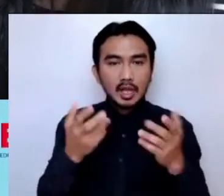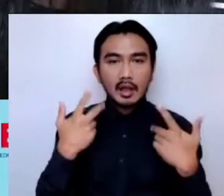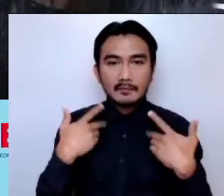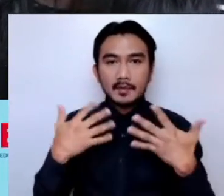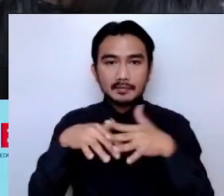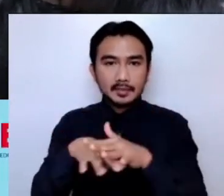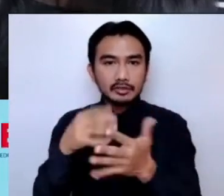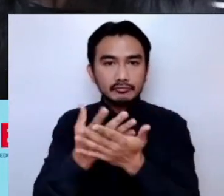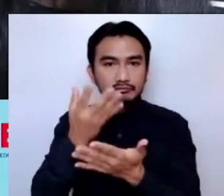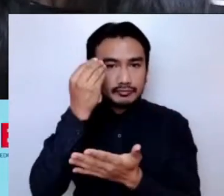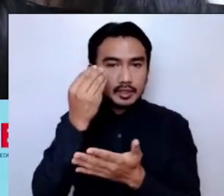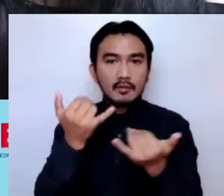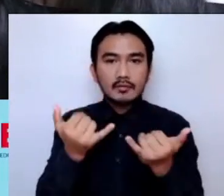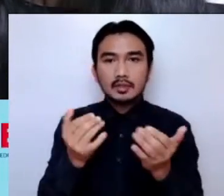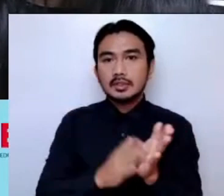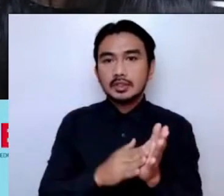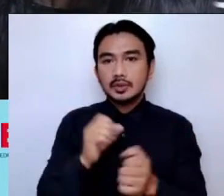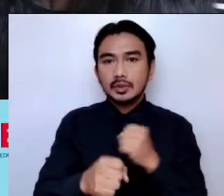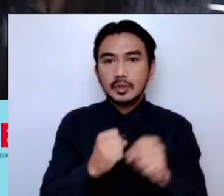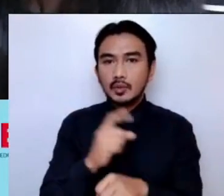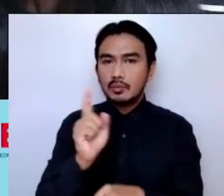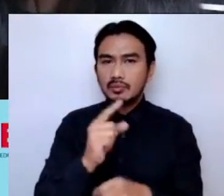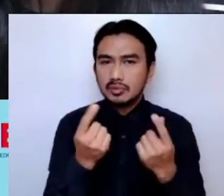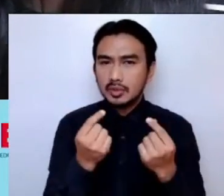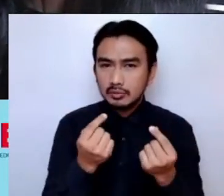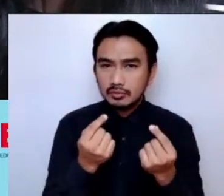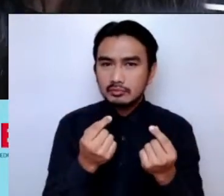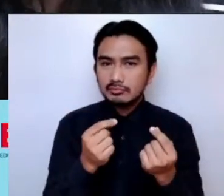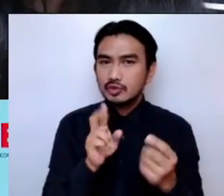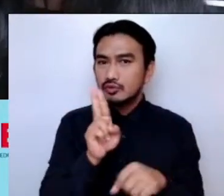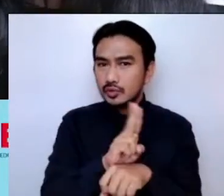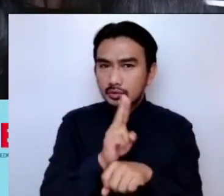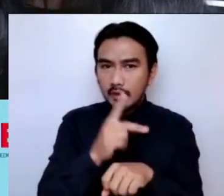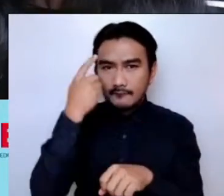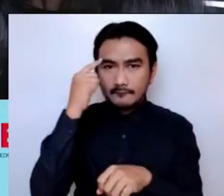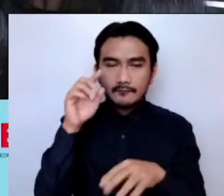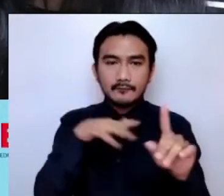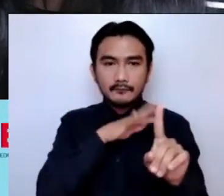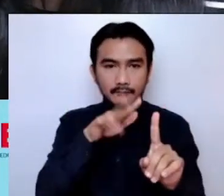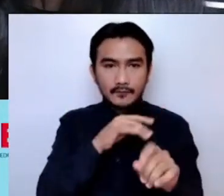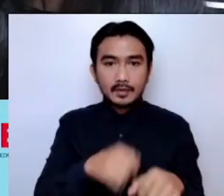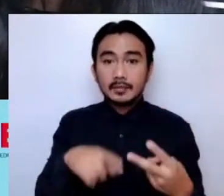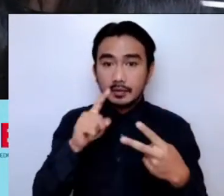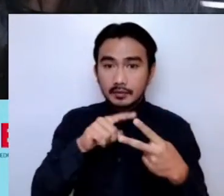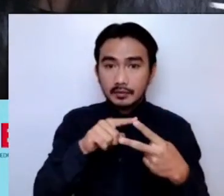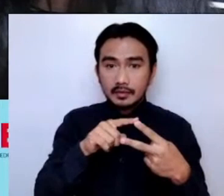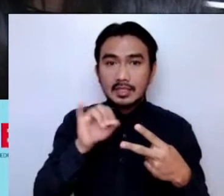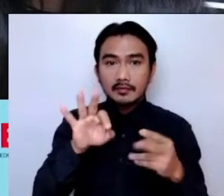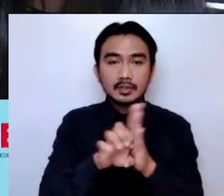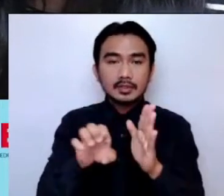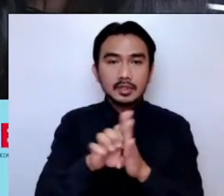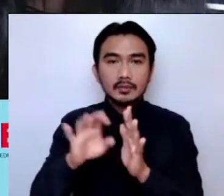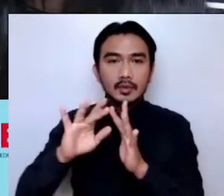for the school year. What do I consider for observation? So first, if online synchronous is one of